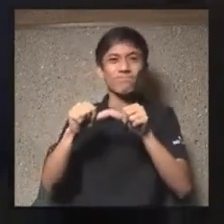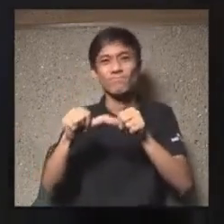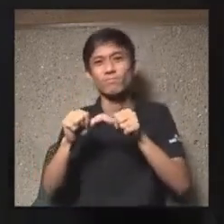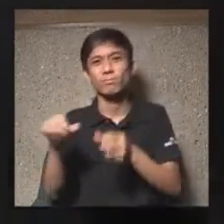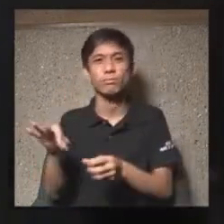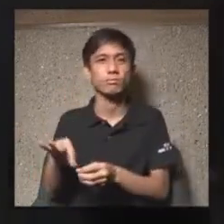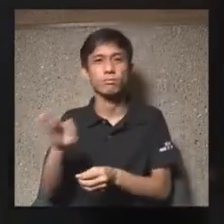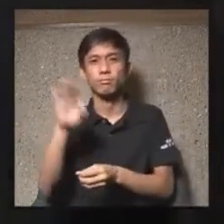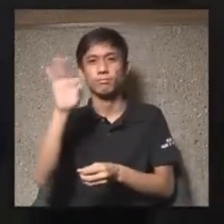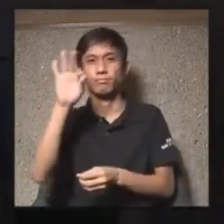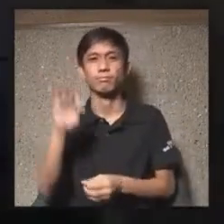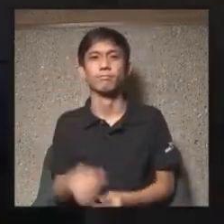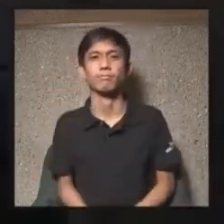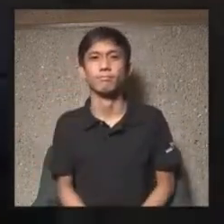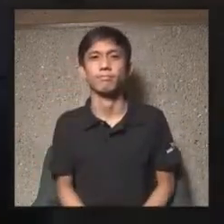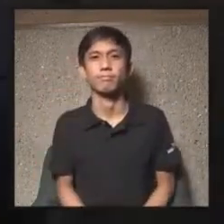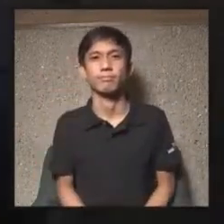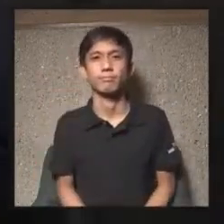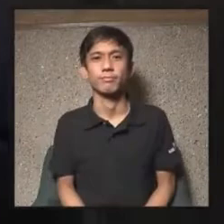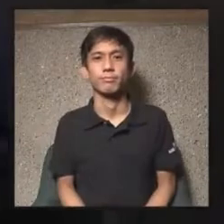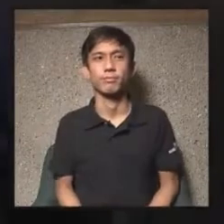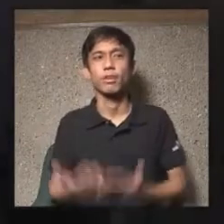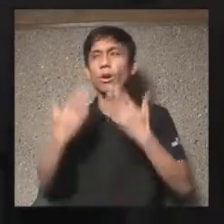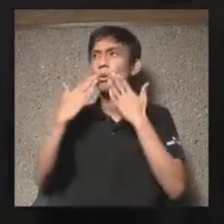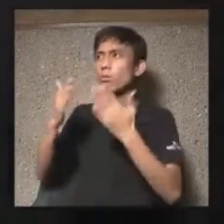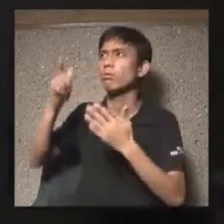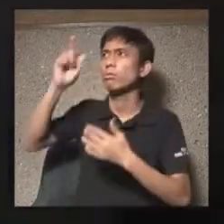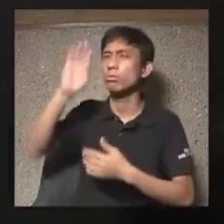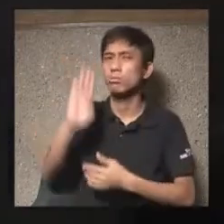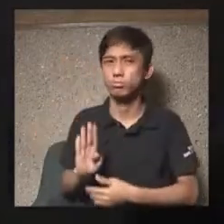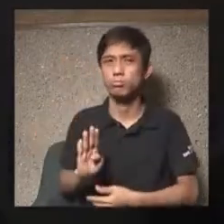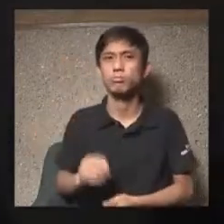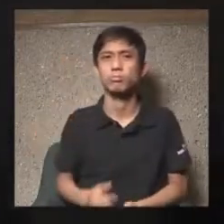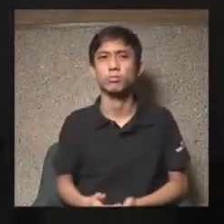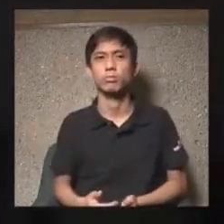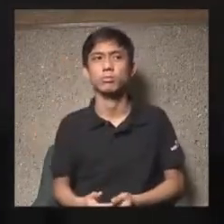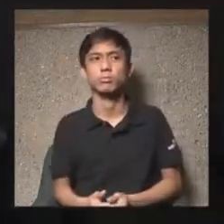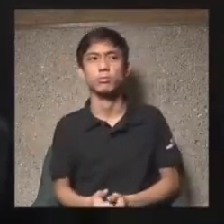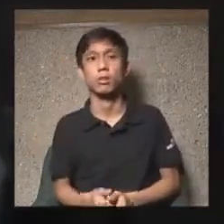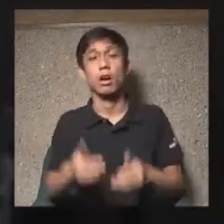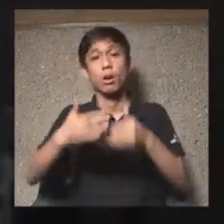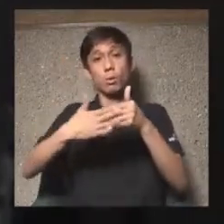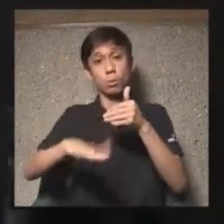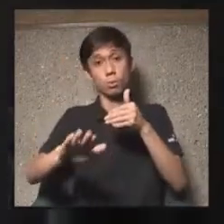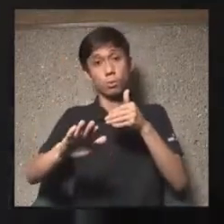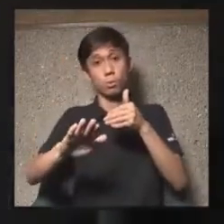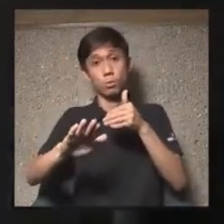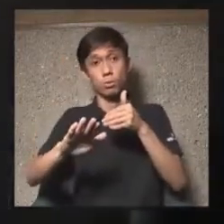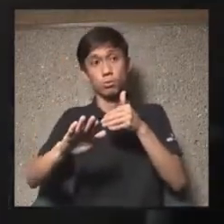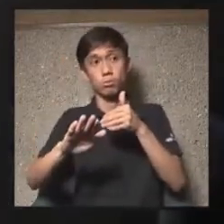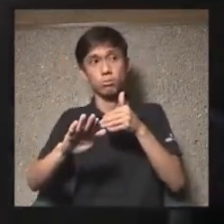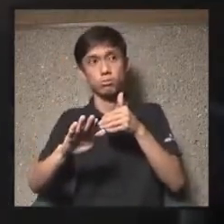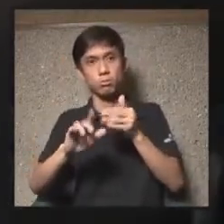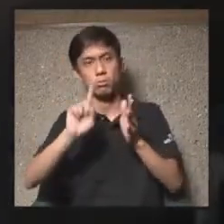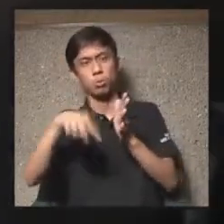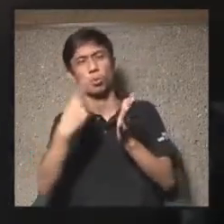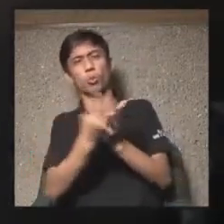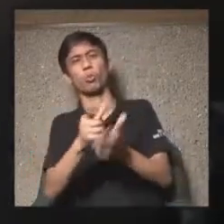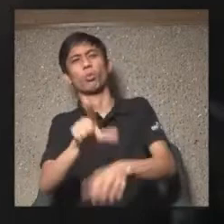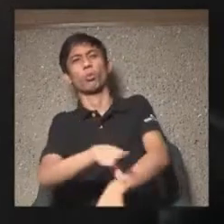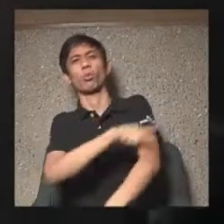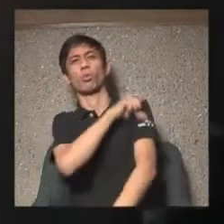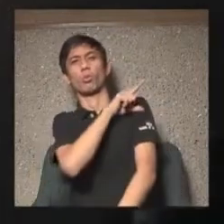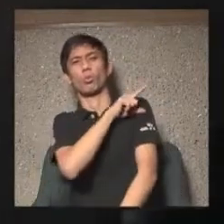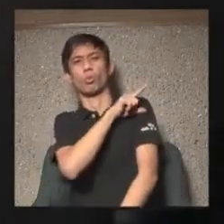But I want to thank God. So after that, I had this long period of being single. And it was true. My world began to expand. We